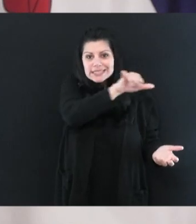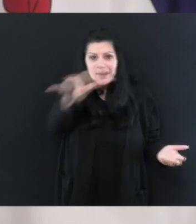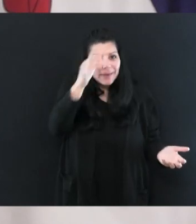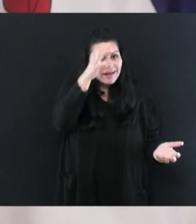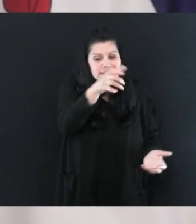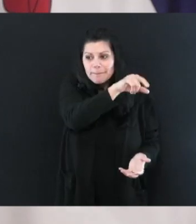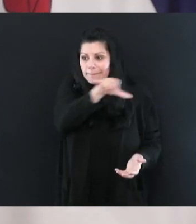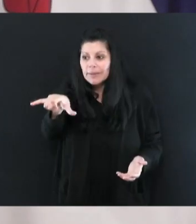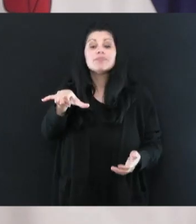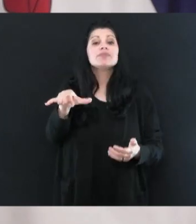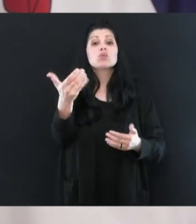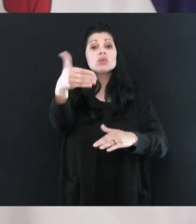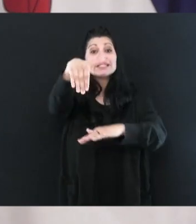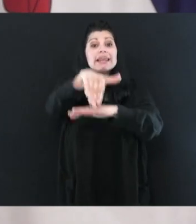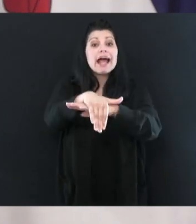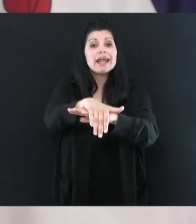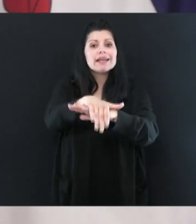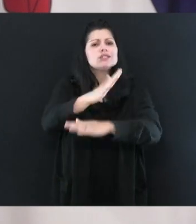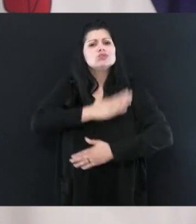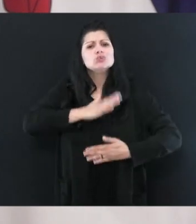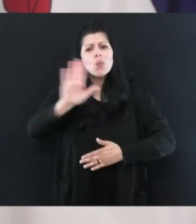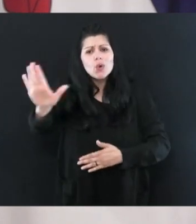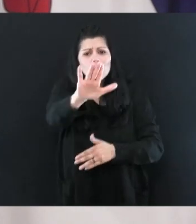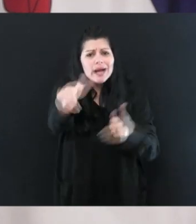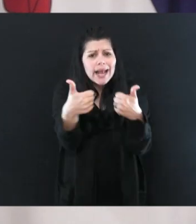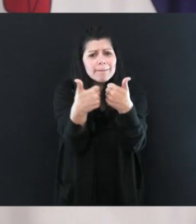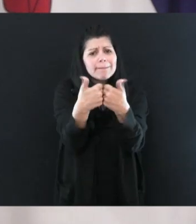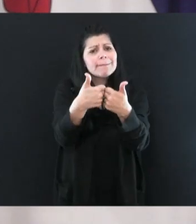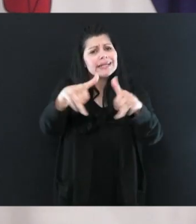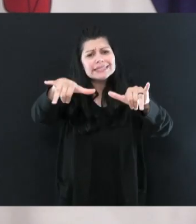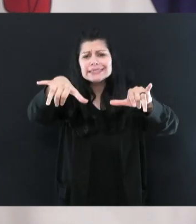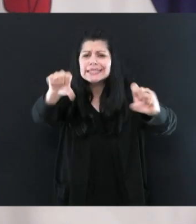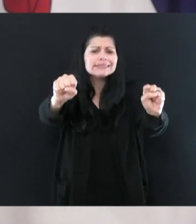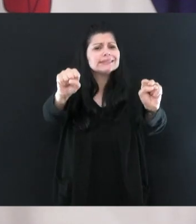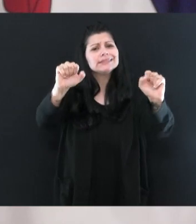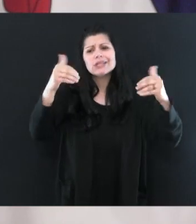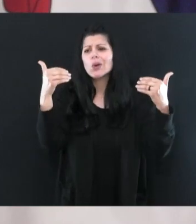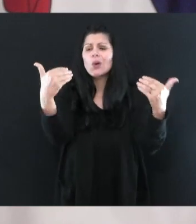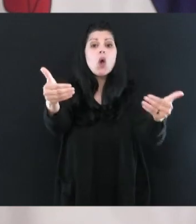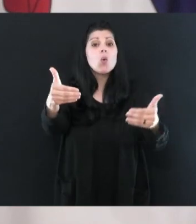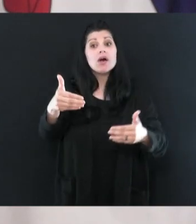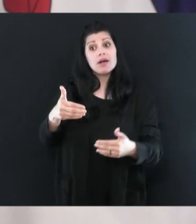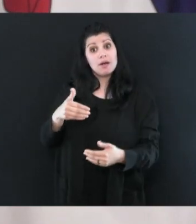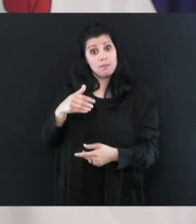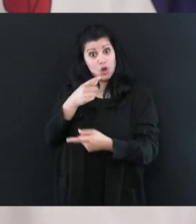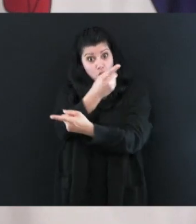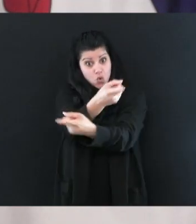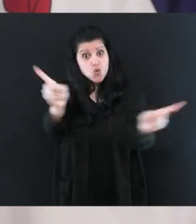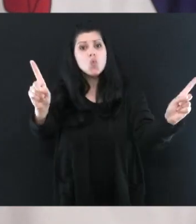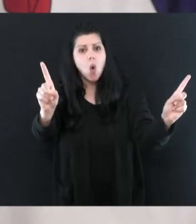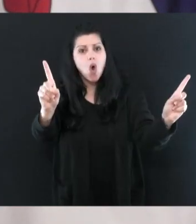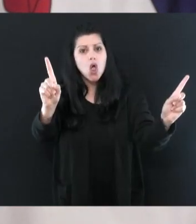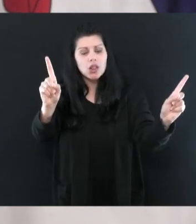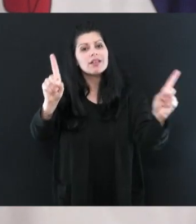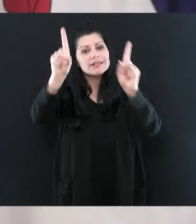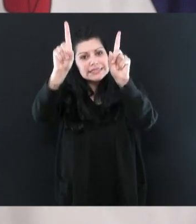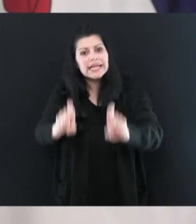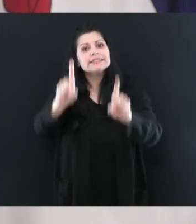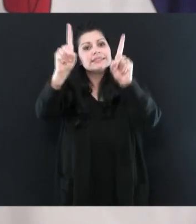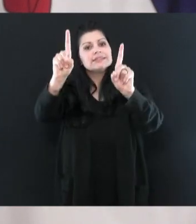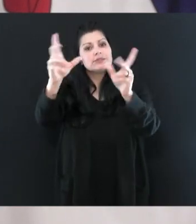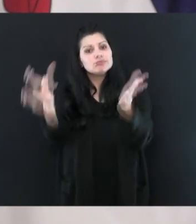tested. Every last one of them. Go get tested. Because you may very well be the